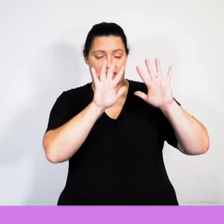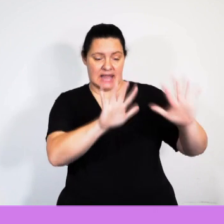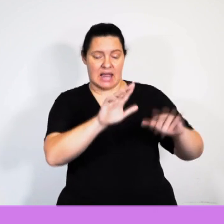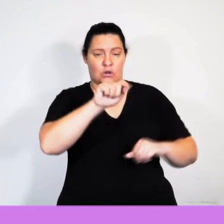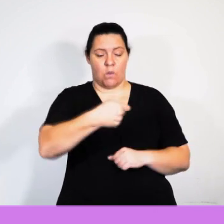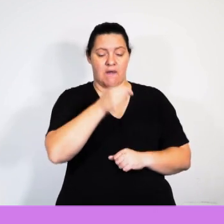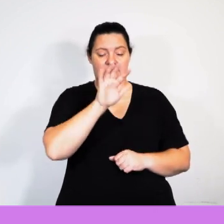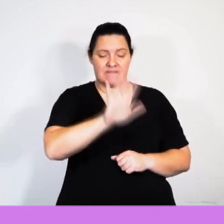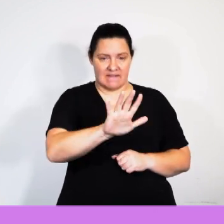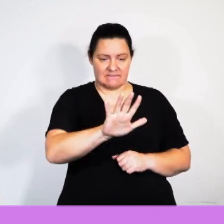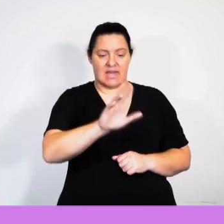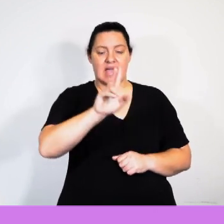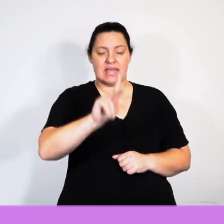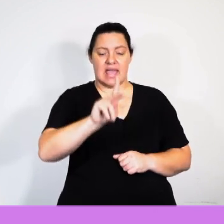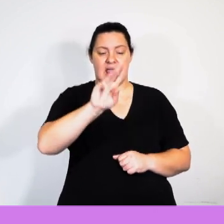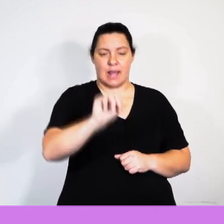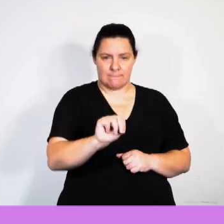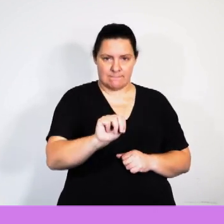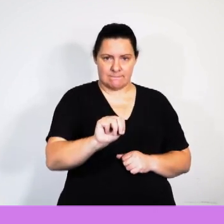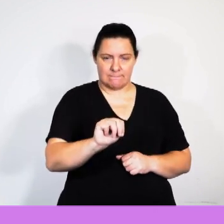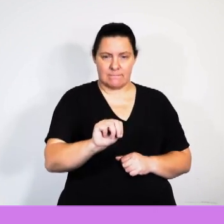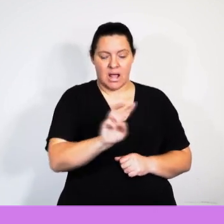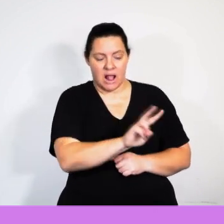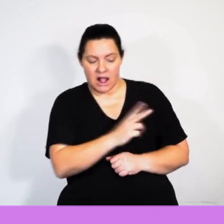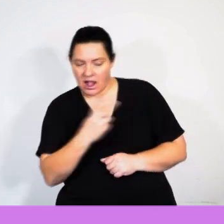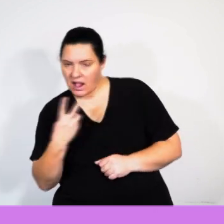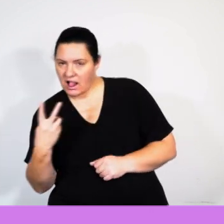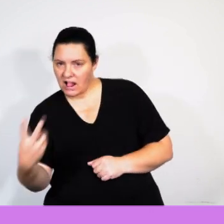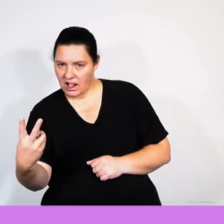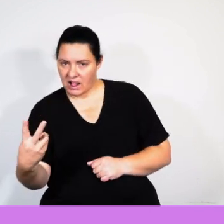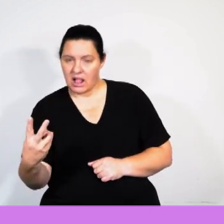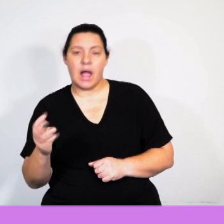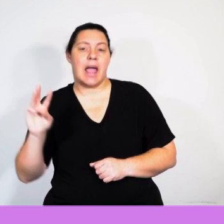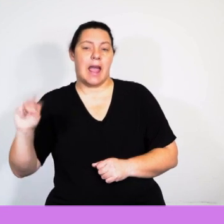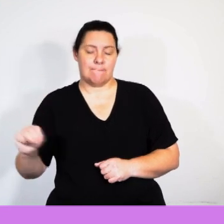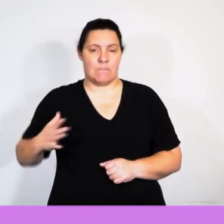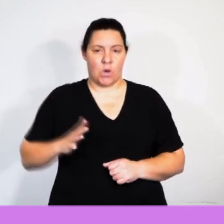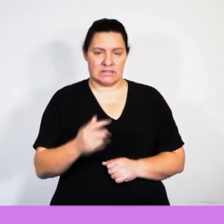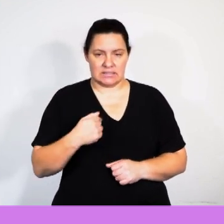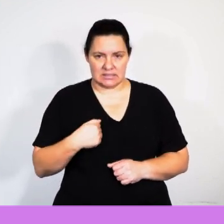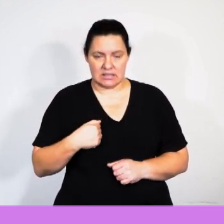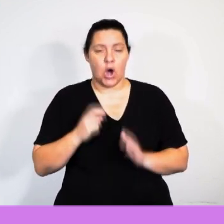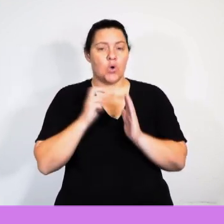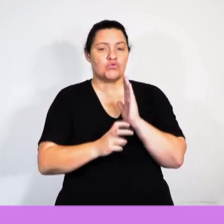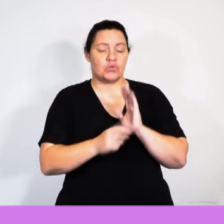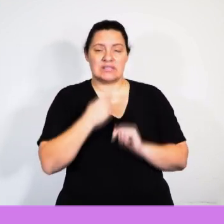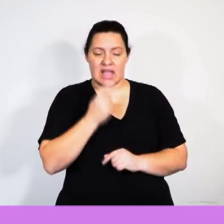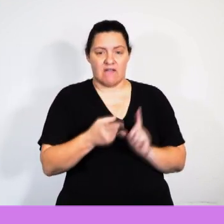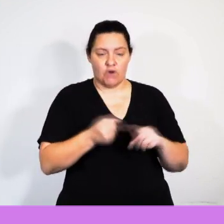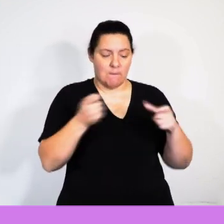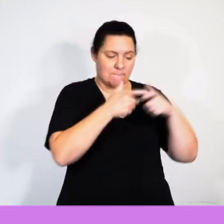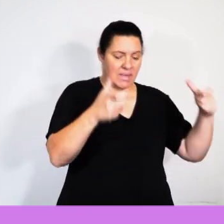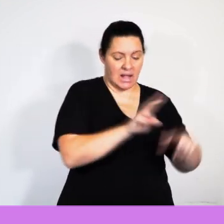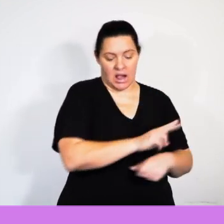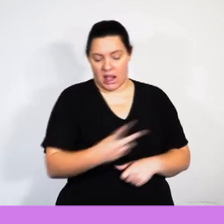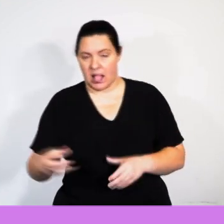say 10.5 kilometer has to be converted to meters. The rule says